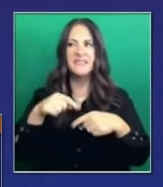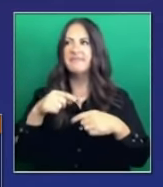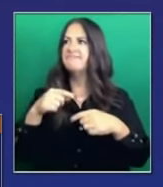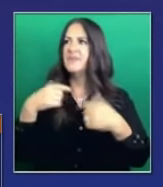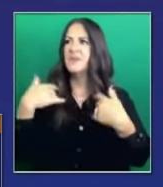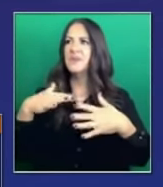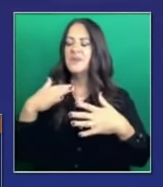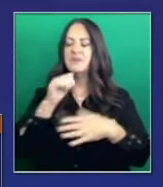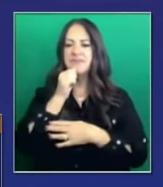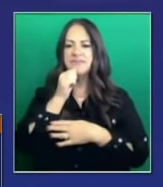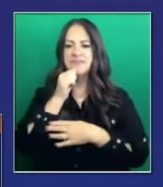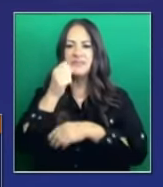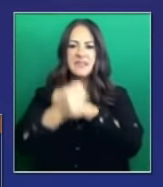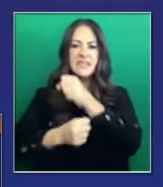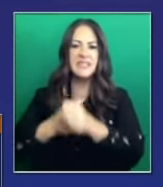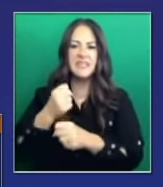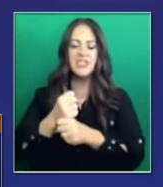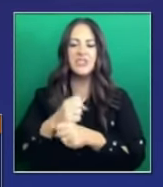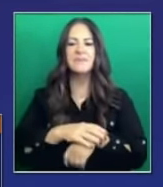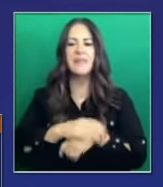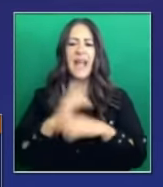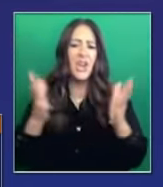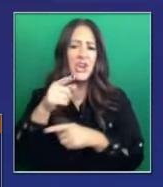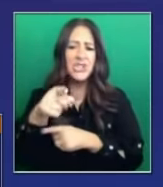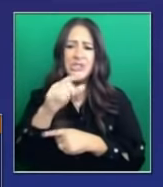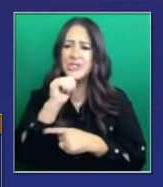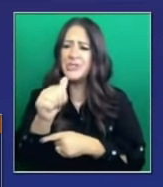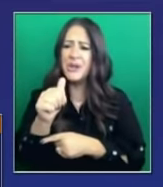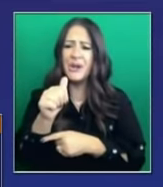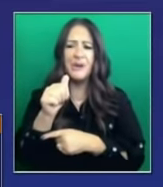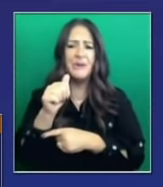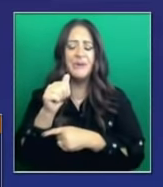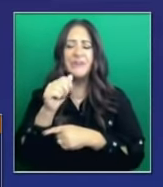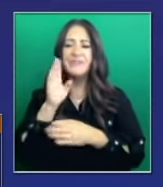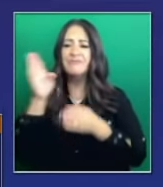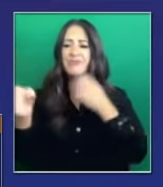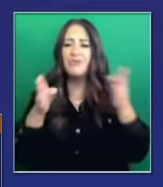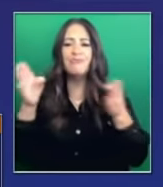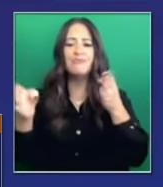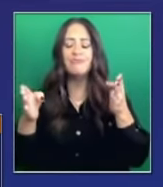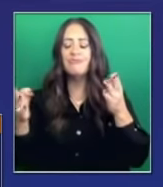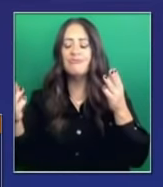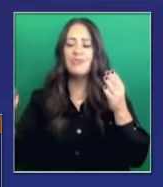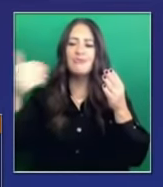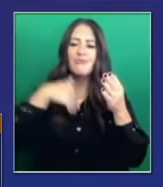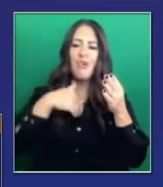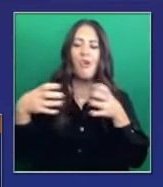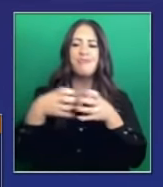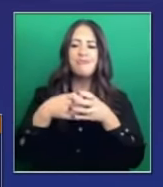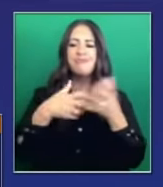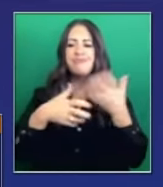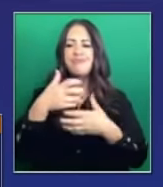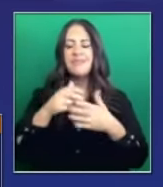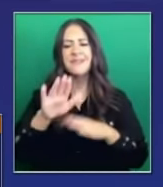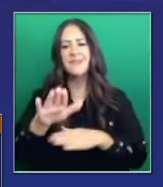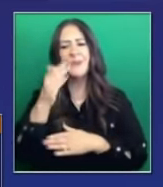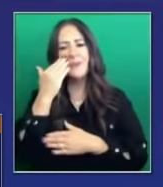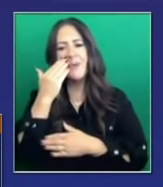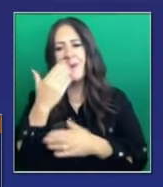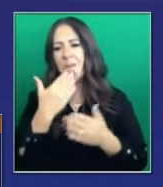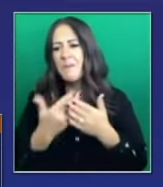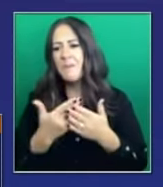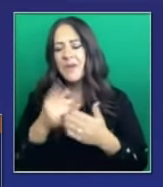Encourage you not to gather outside your household. Encourage you, again, to use common sense, all the things you know well in terms of mitigating